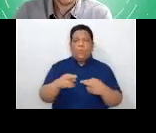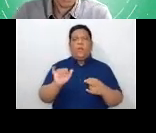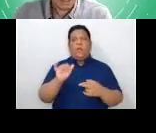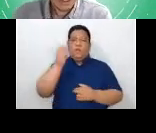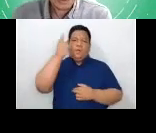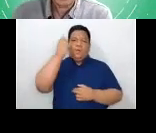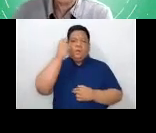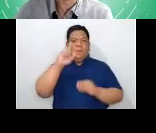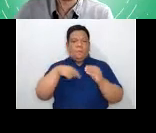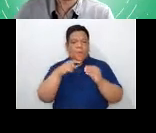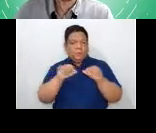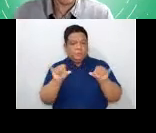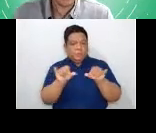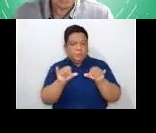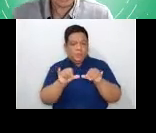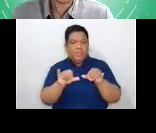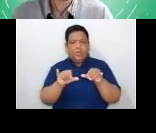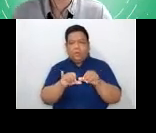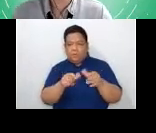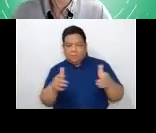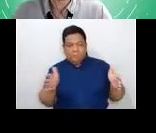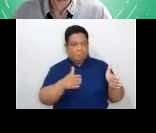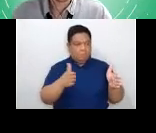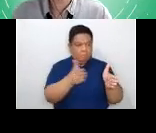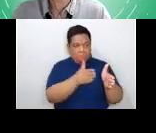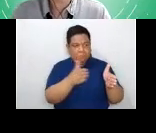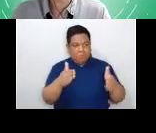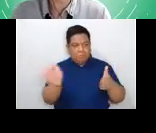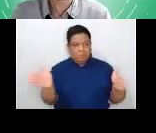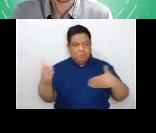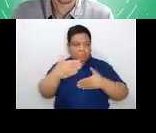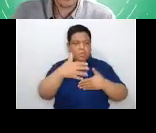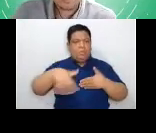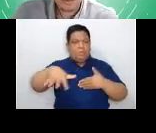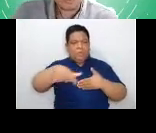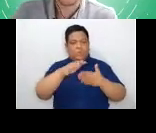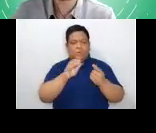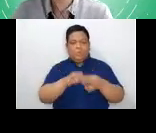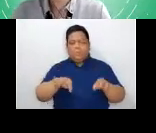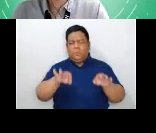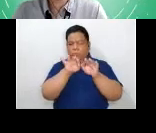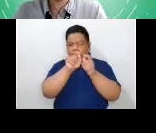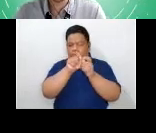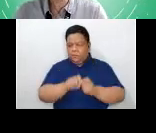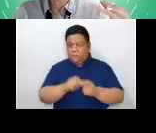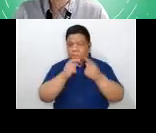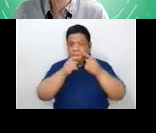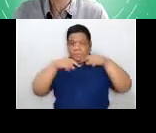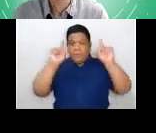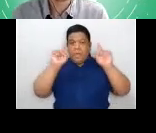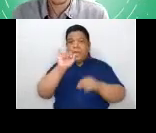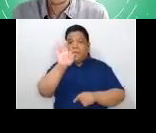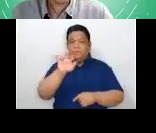the size, how big the space feels, the way it flows, important details that are only possible when you're looking at it in